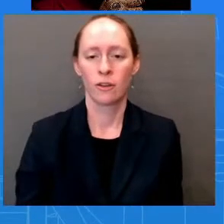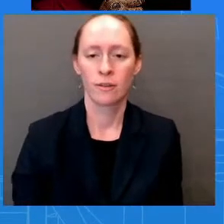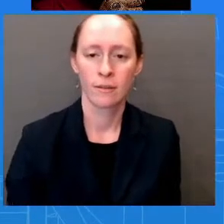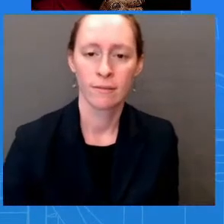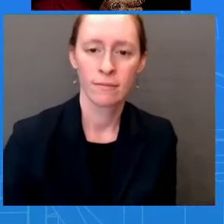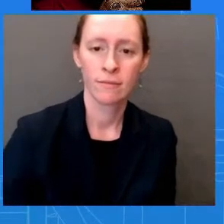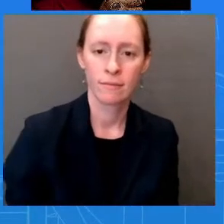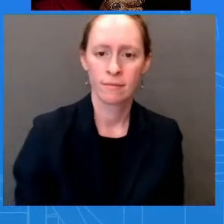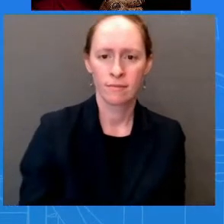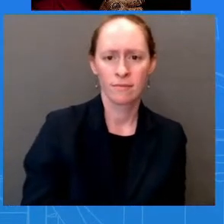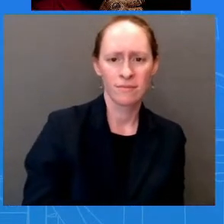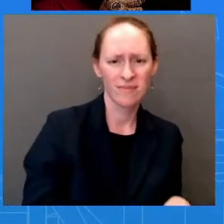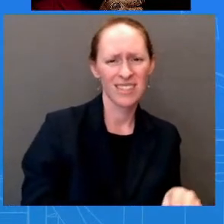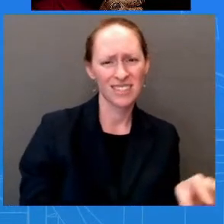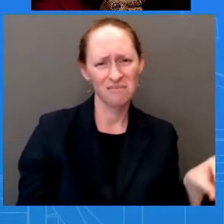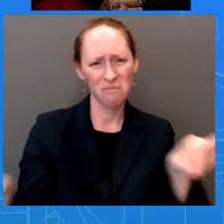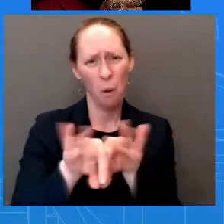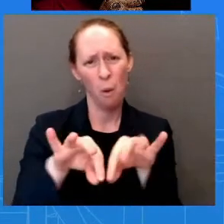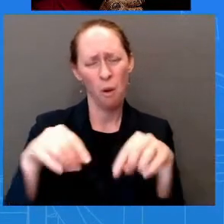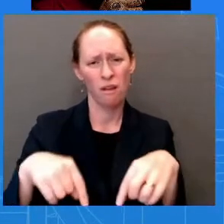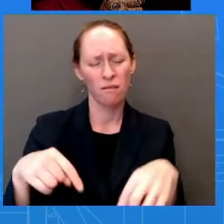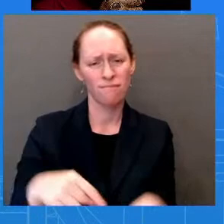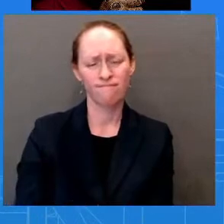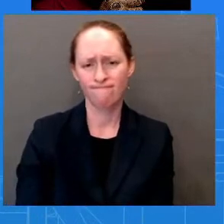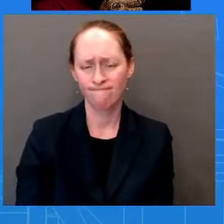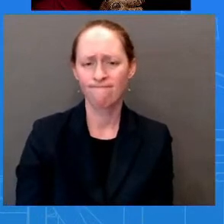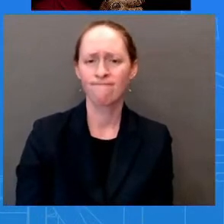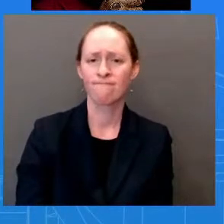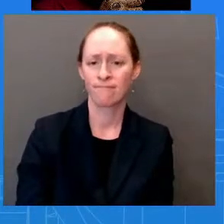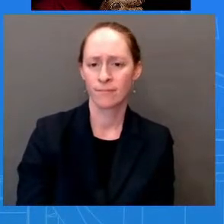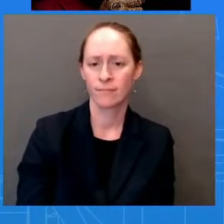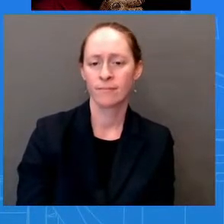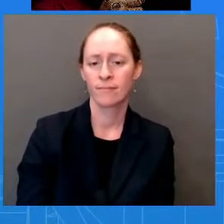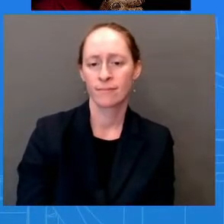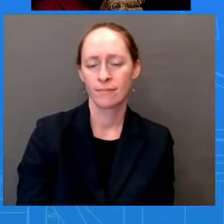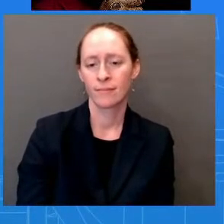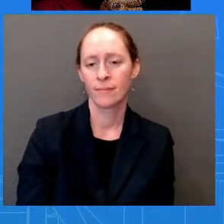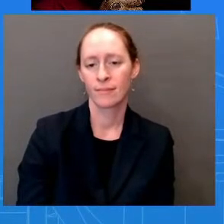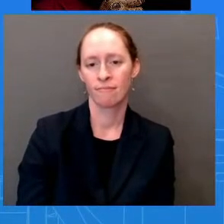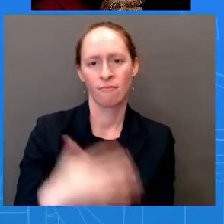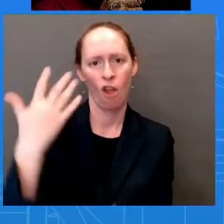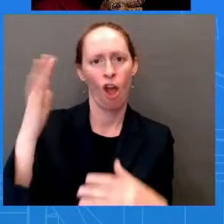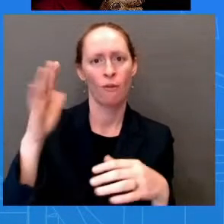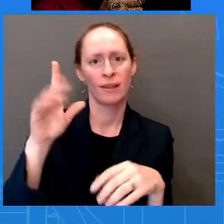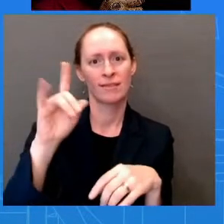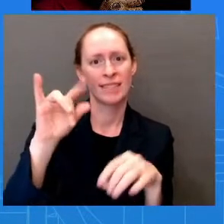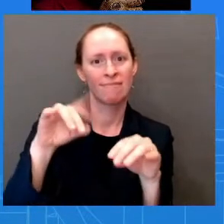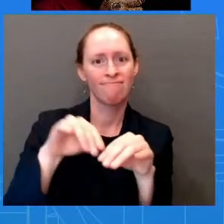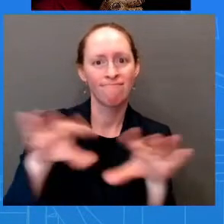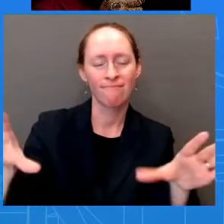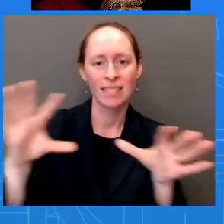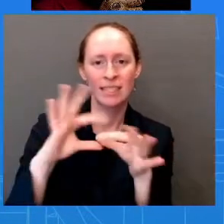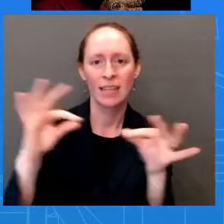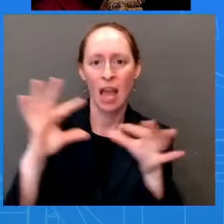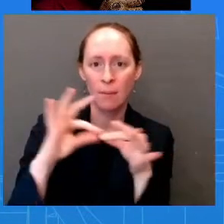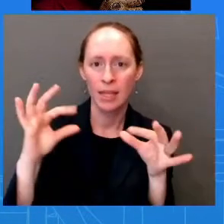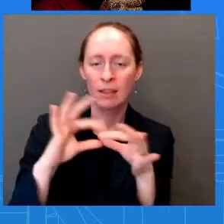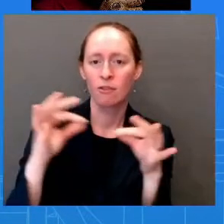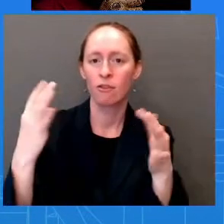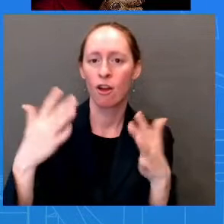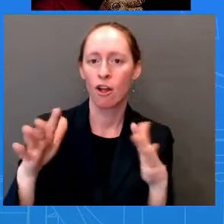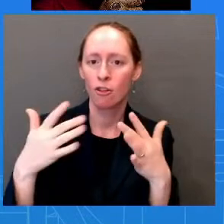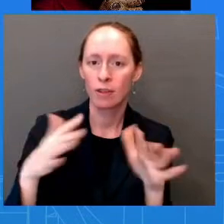put it out in a statement most recently after the horrific events that we saw at Club Q, and he's going to continue to speak